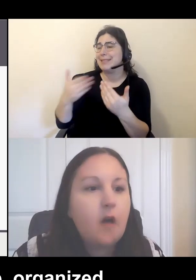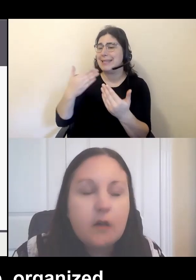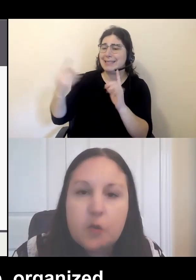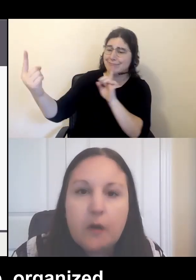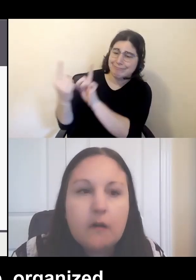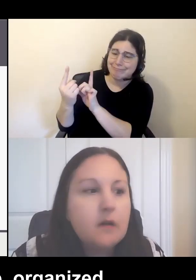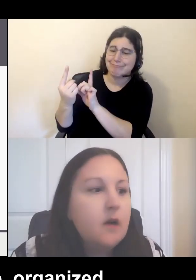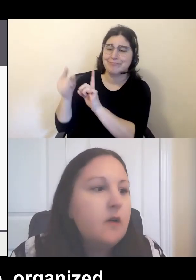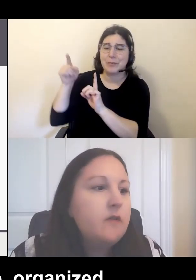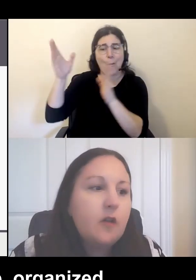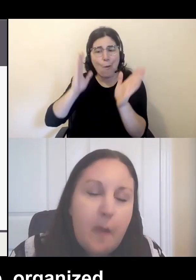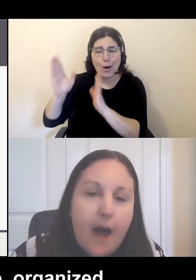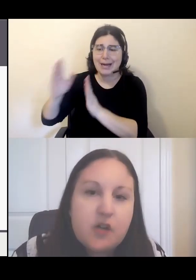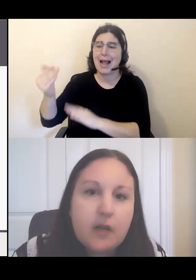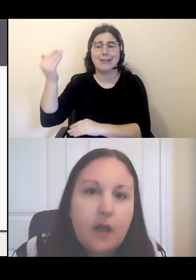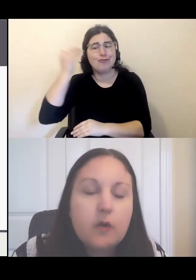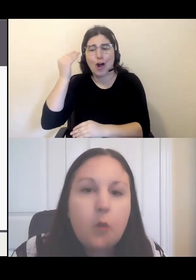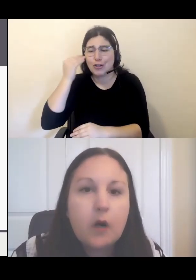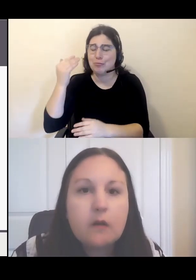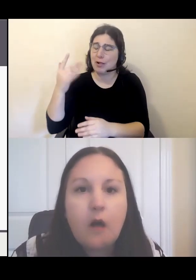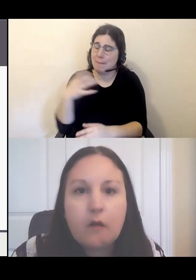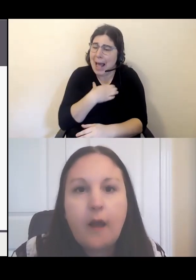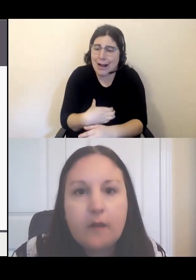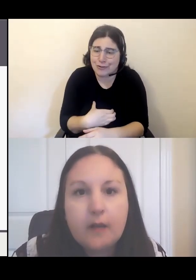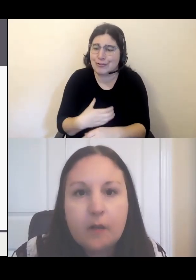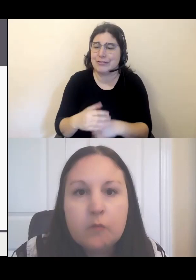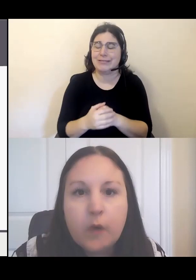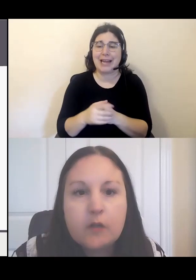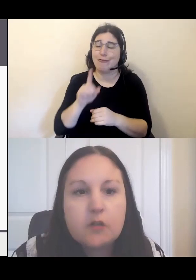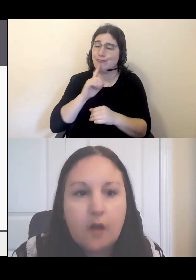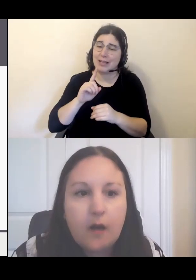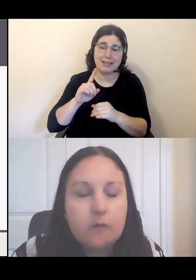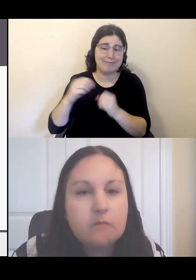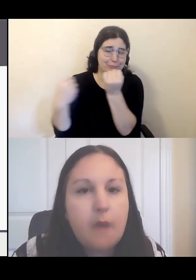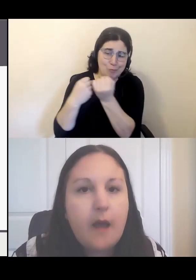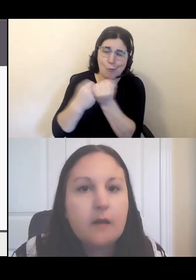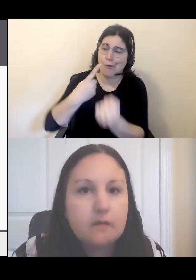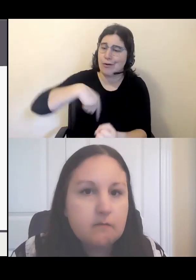organized, knowledgeable, full of passion, and really worked alongside the team, which